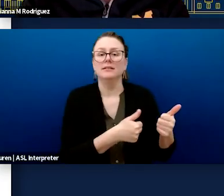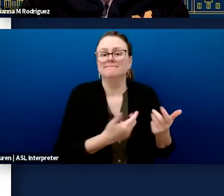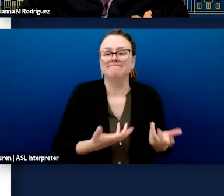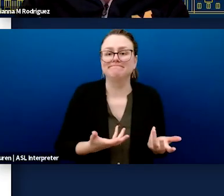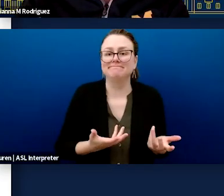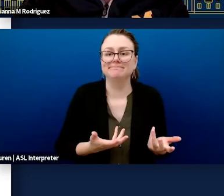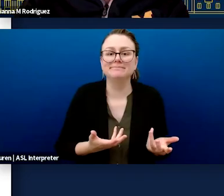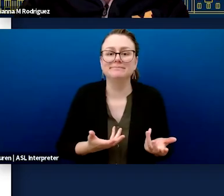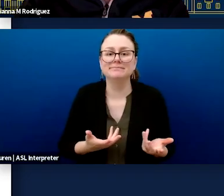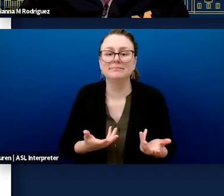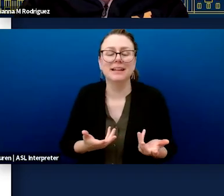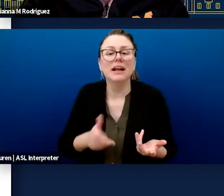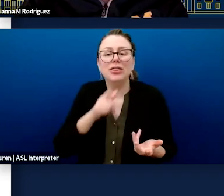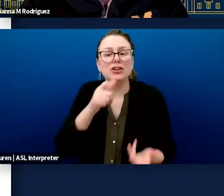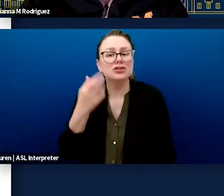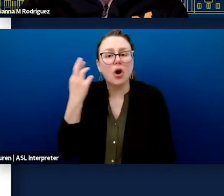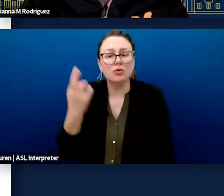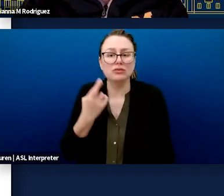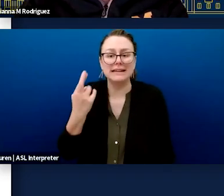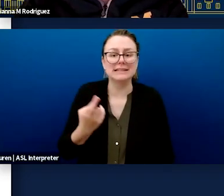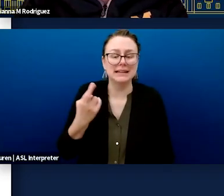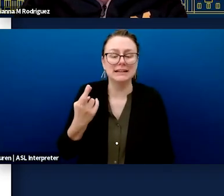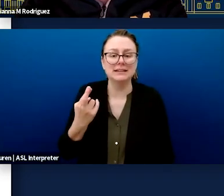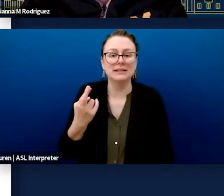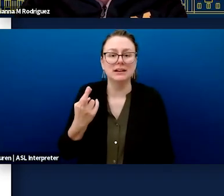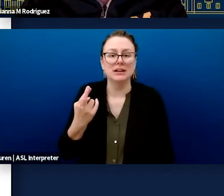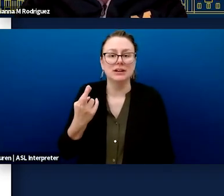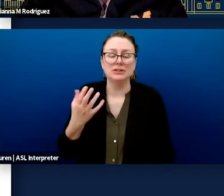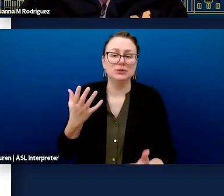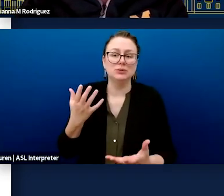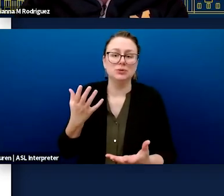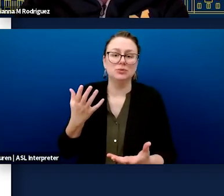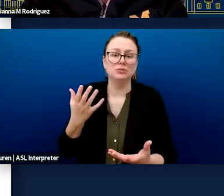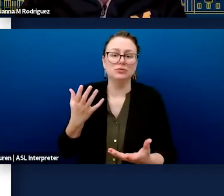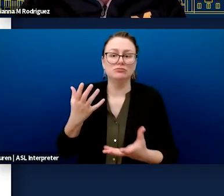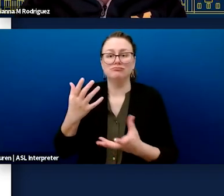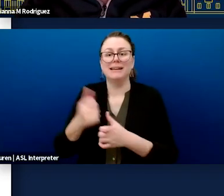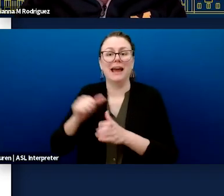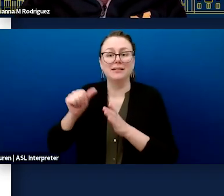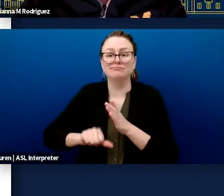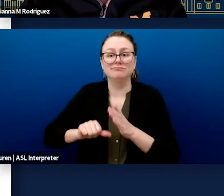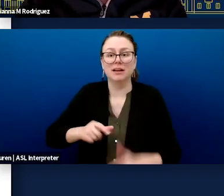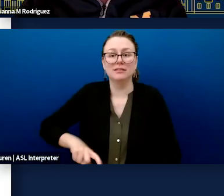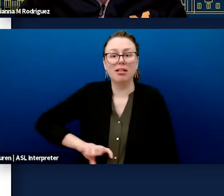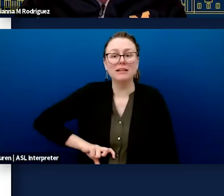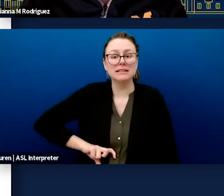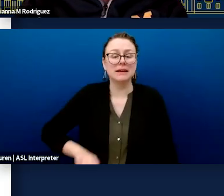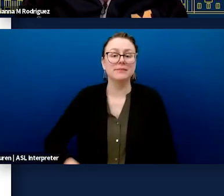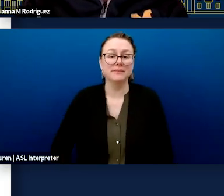at that point, there is no need necessarily to pursue, a colostomy.